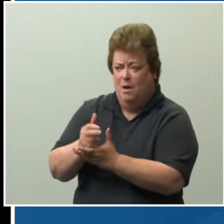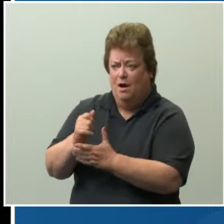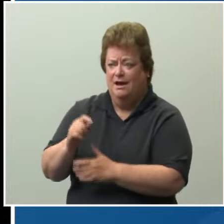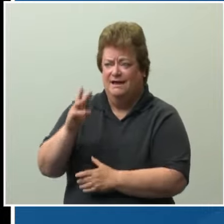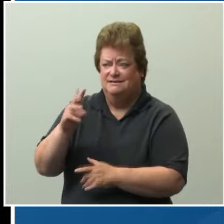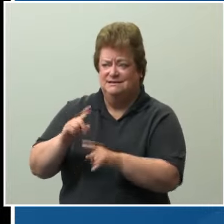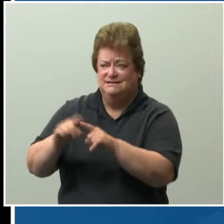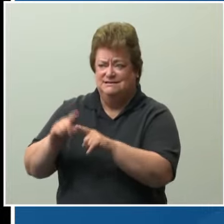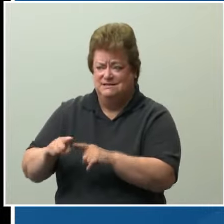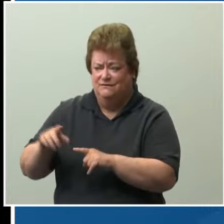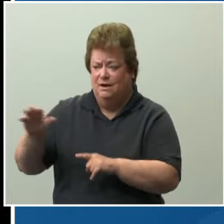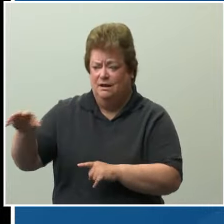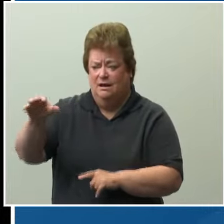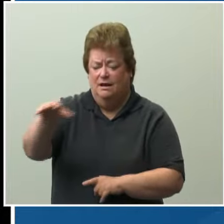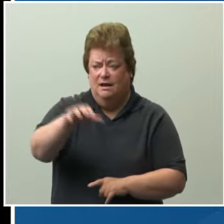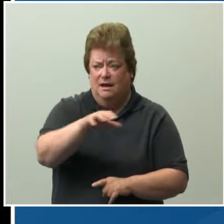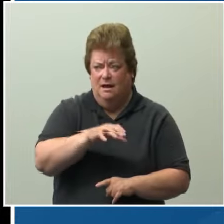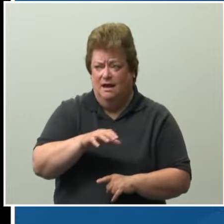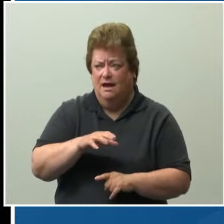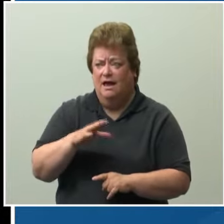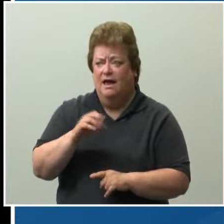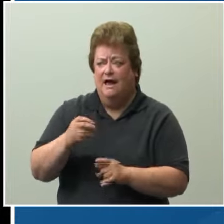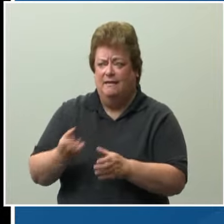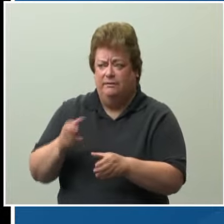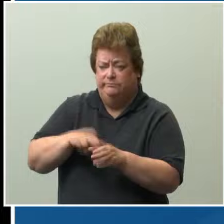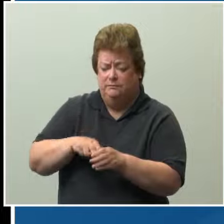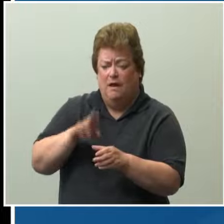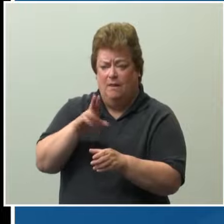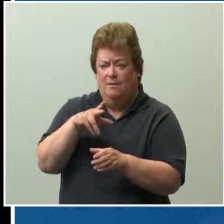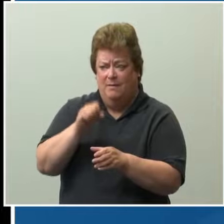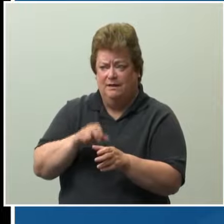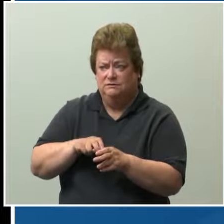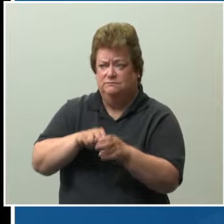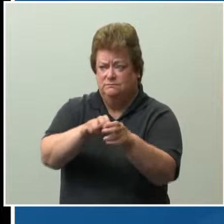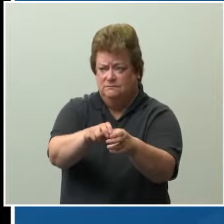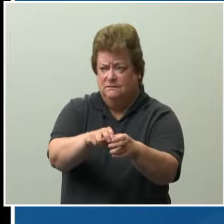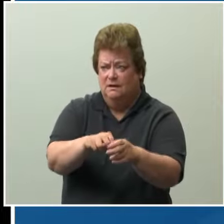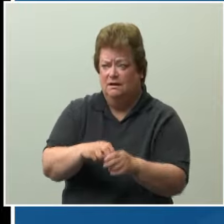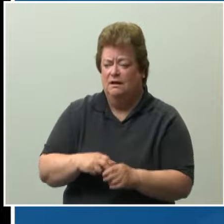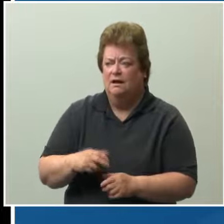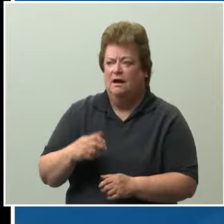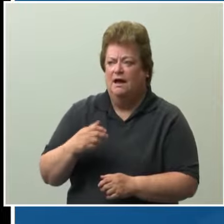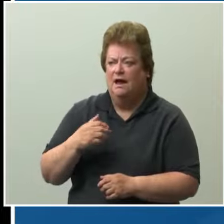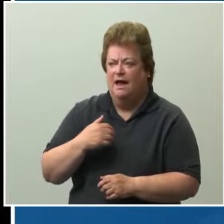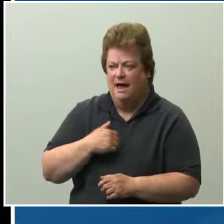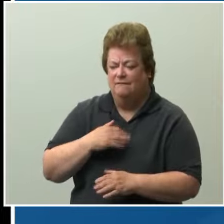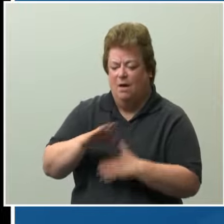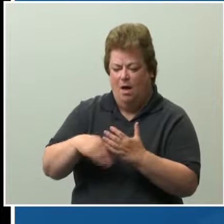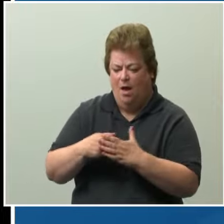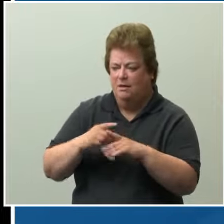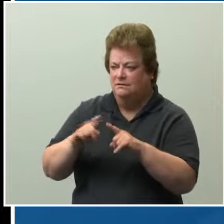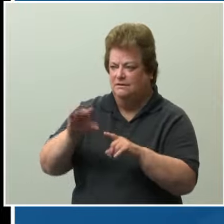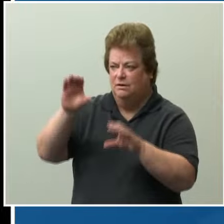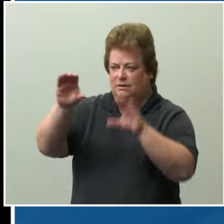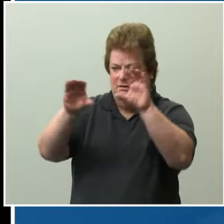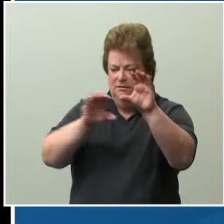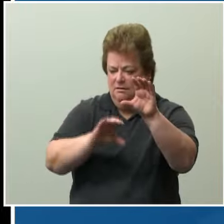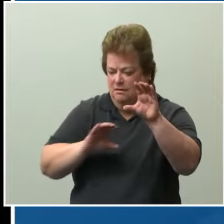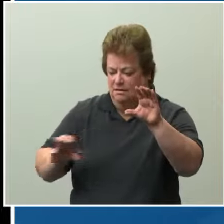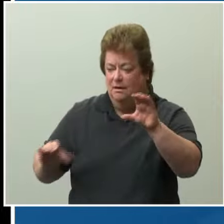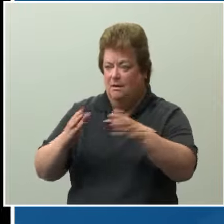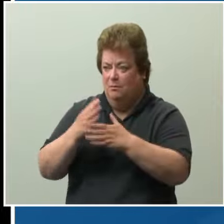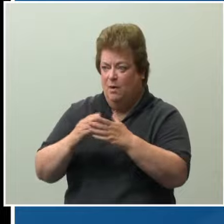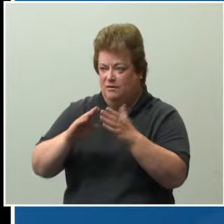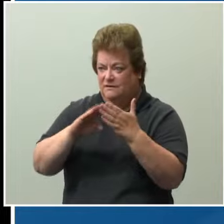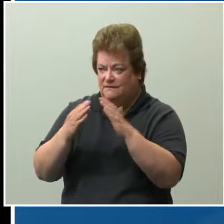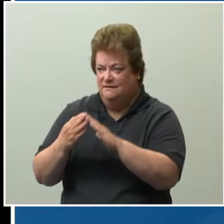different locations around Lincoln and hop on the bus. Locations are in all quadrants of the city, and shuttle service